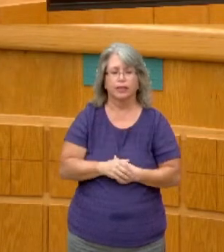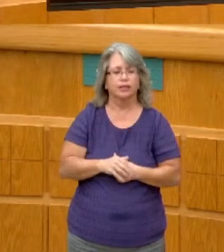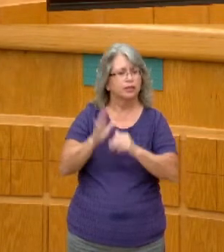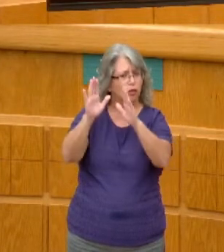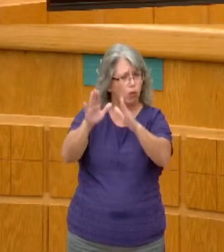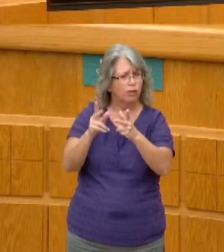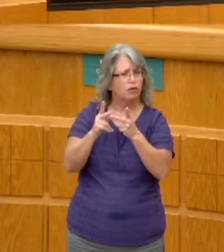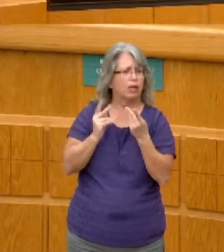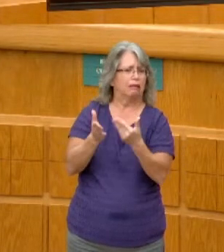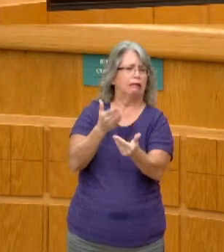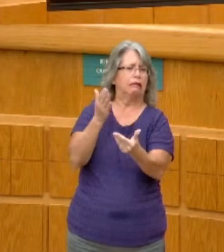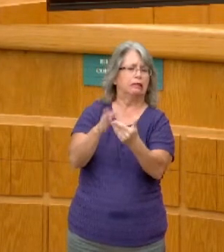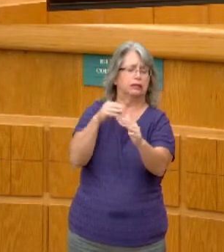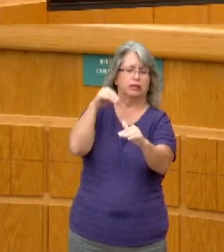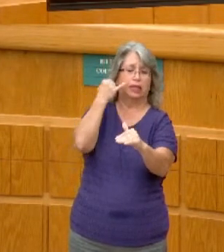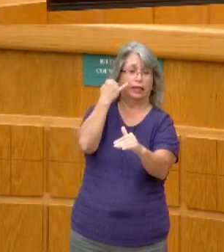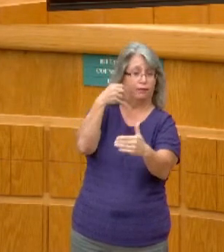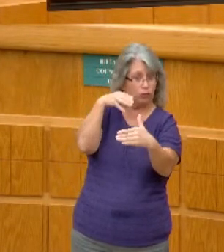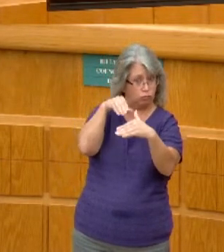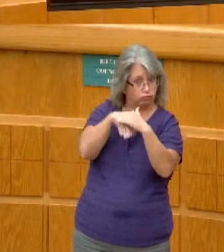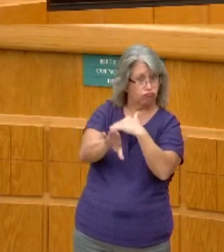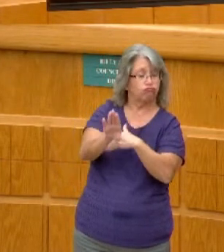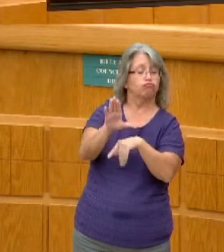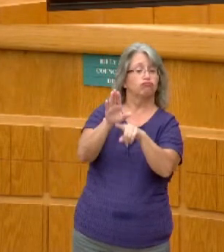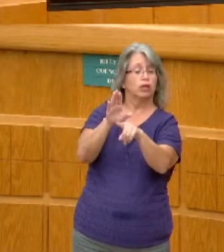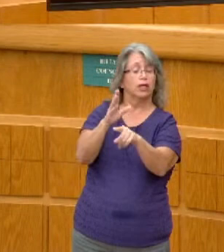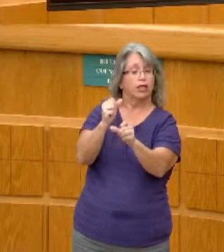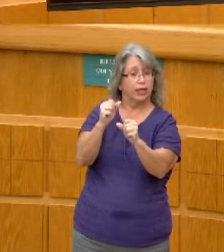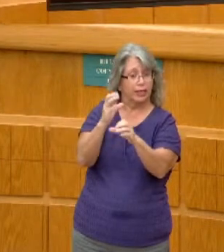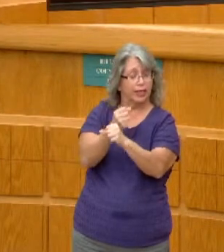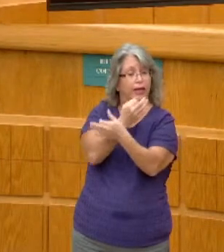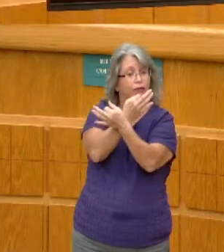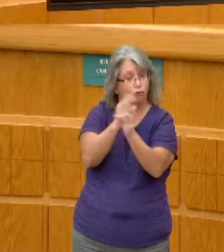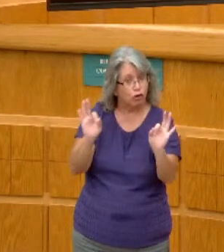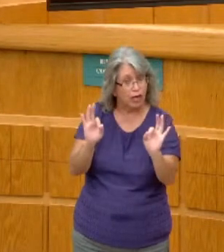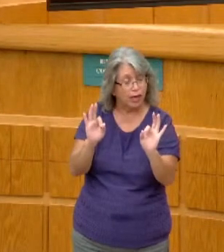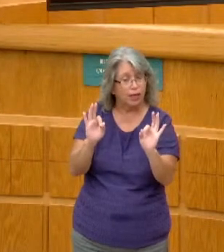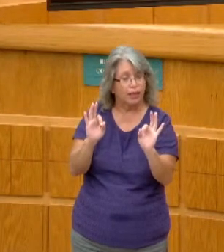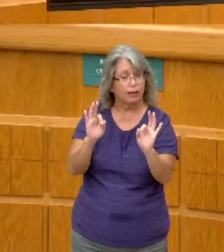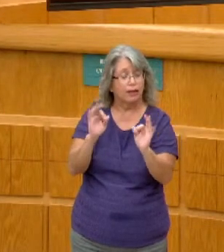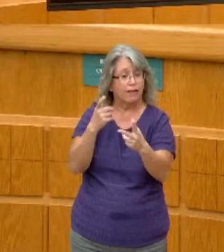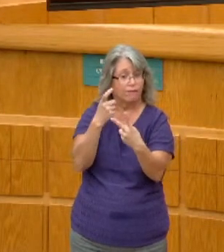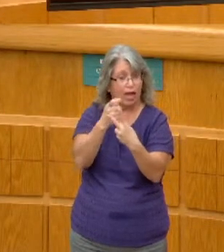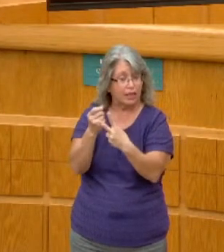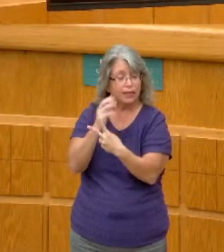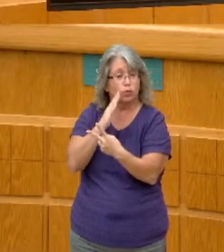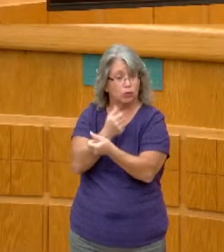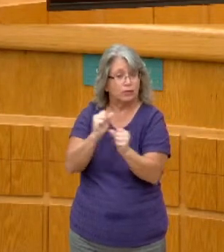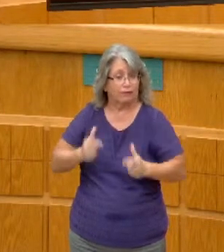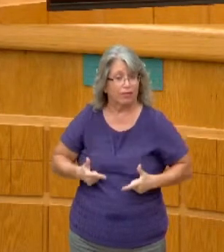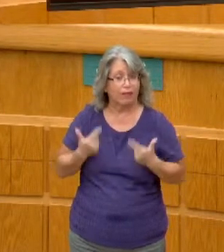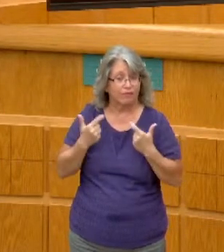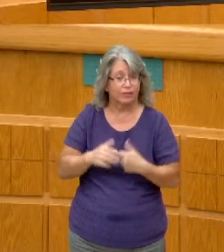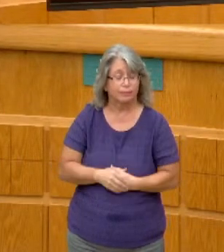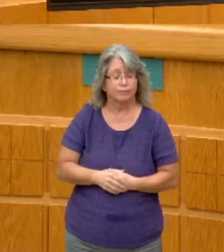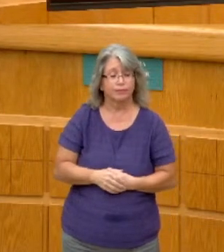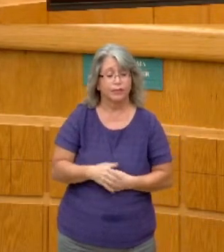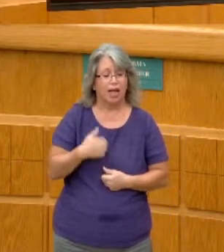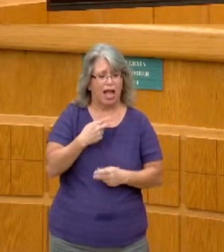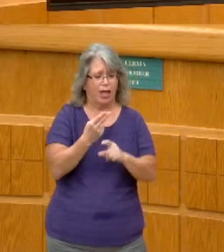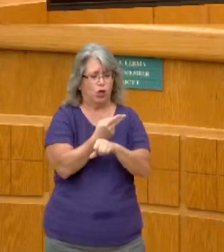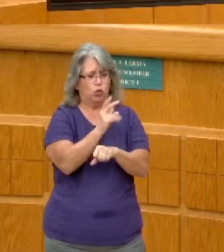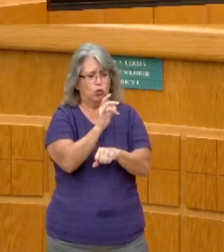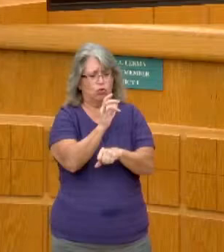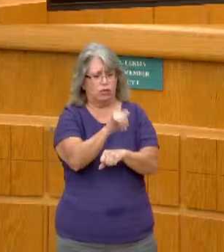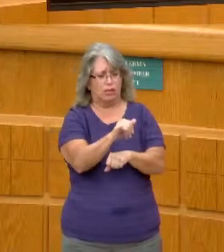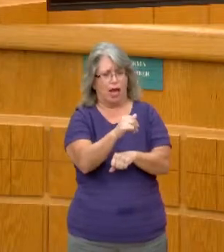choose to avail yourself of this free, life-saving vaccine. I use the hospitalization rate as one of